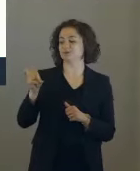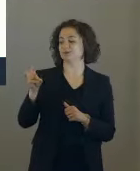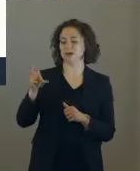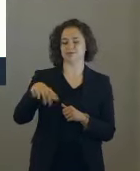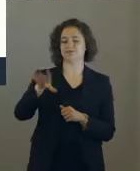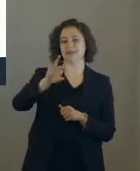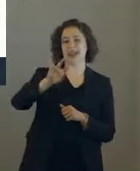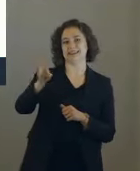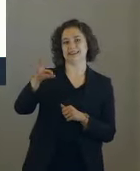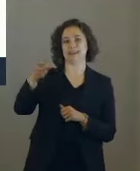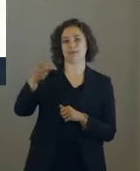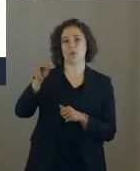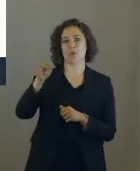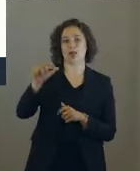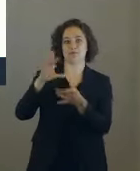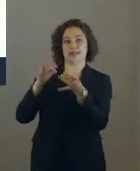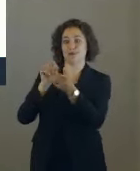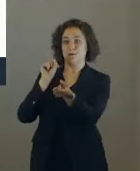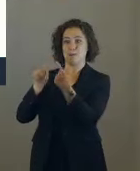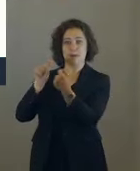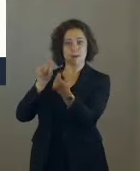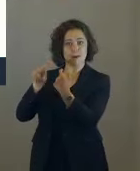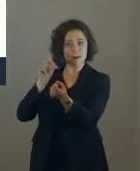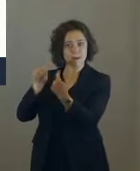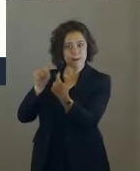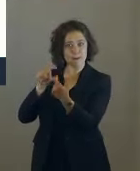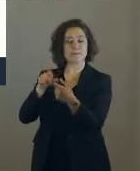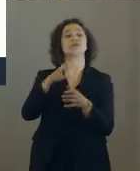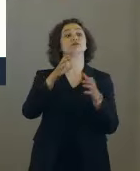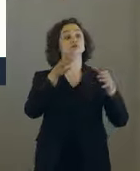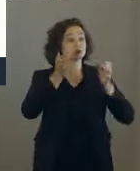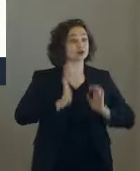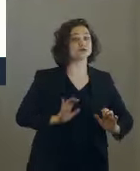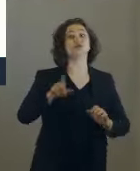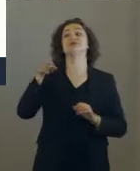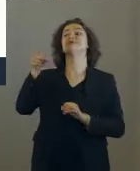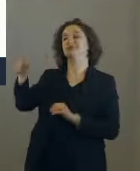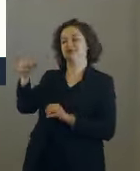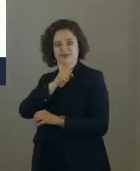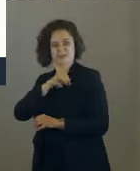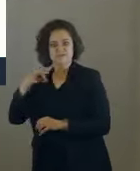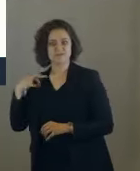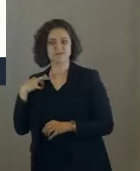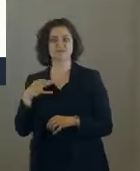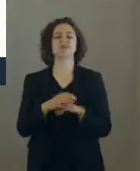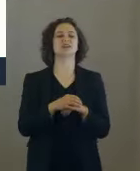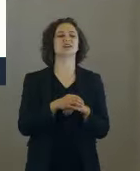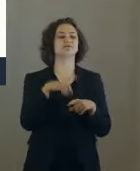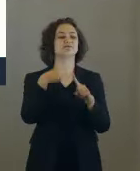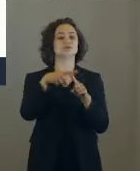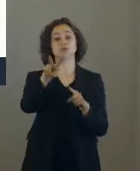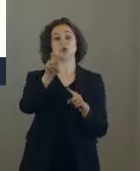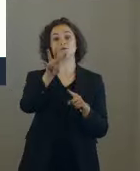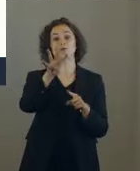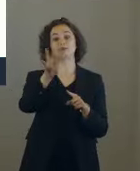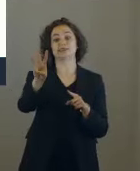and forth between investigators or MDCR staff and individuals who are using the portal. And there have also been 246